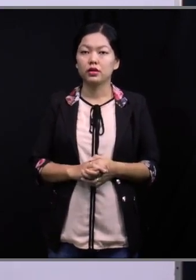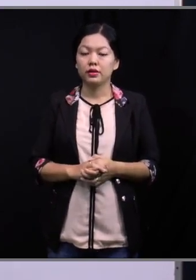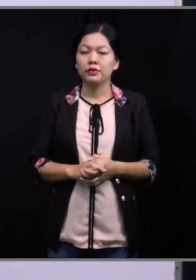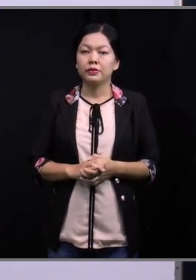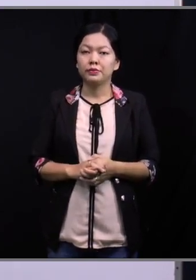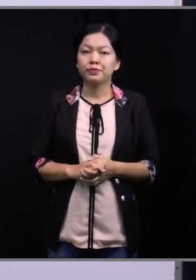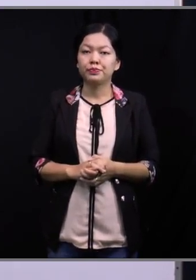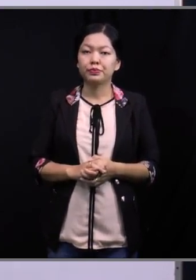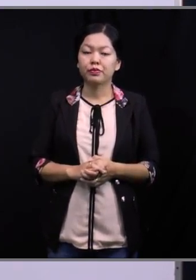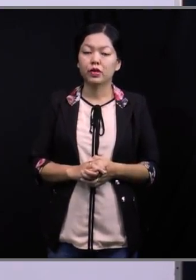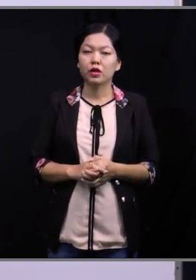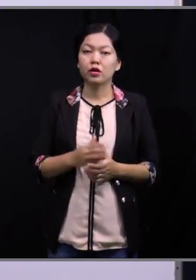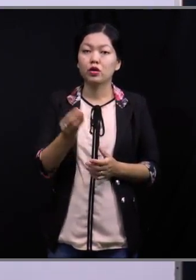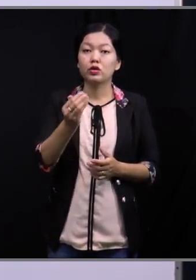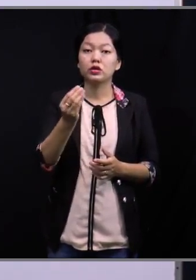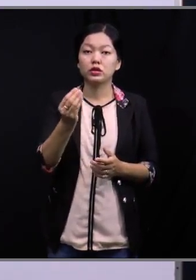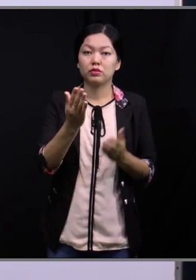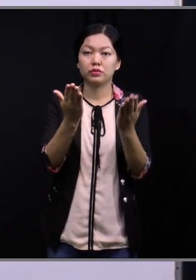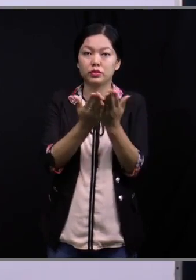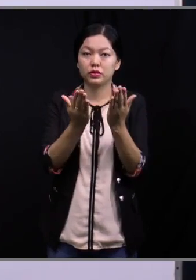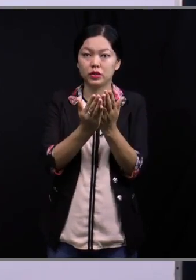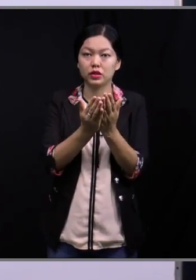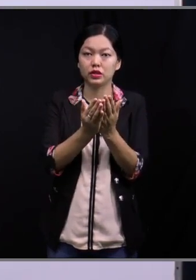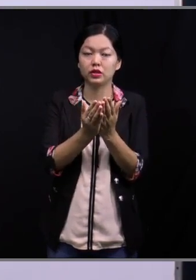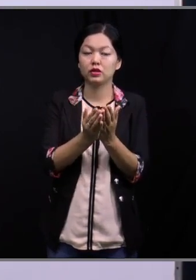made easy. And some of these sources are the herbaria,